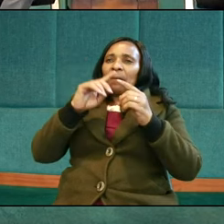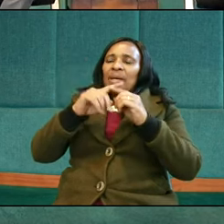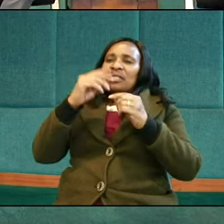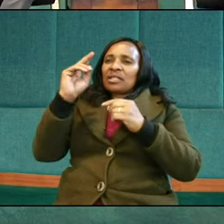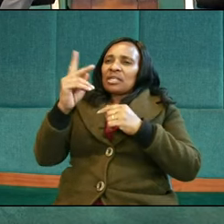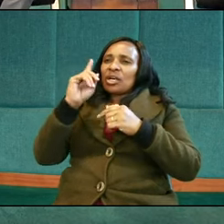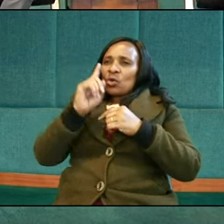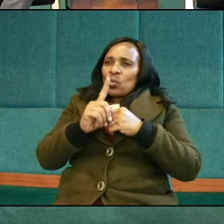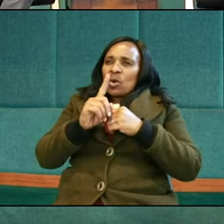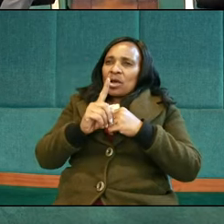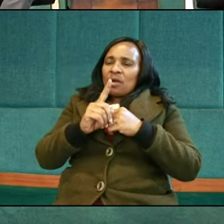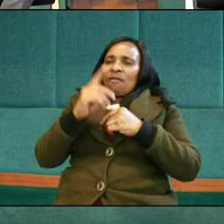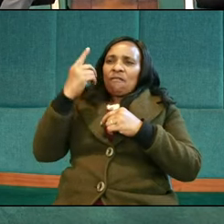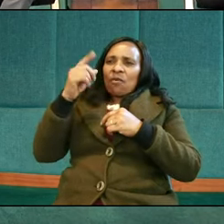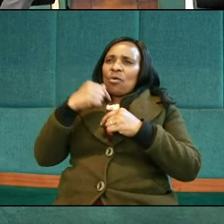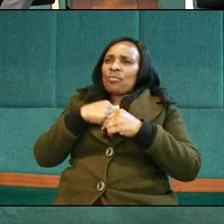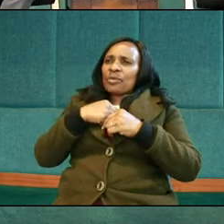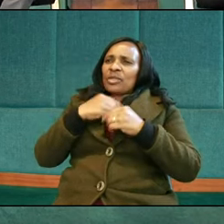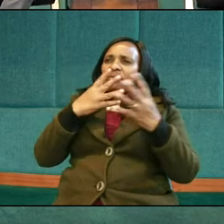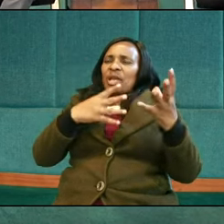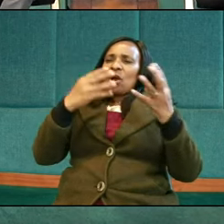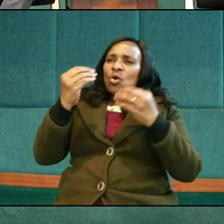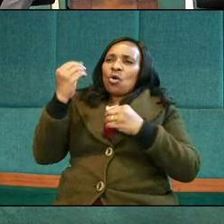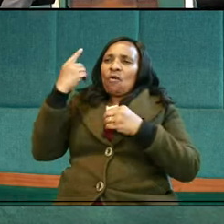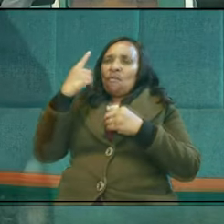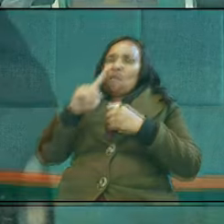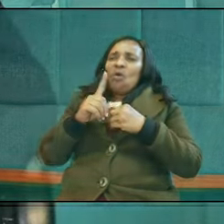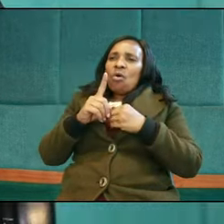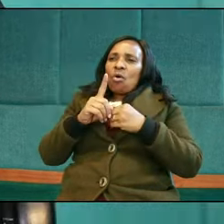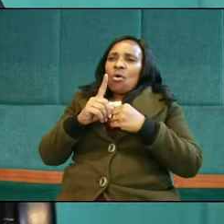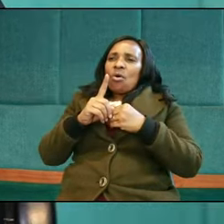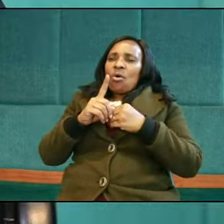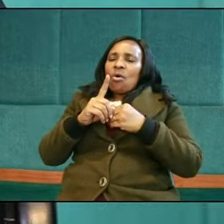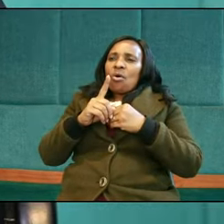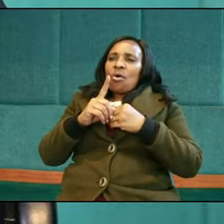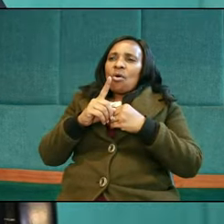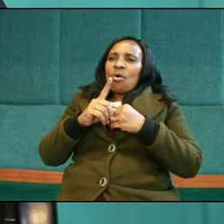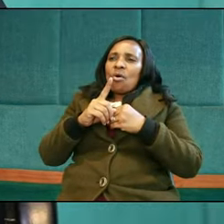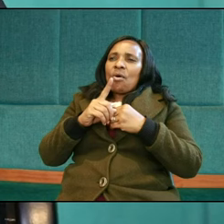one, for me, I'd go for